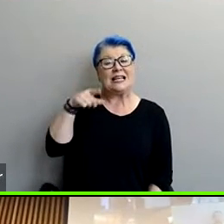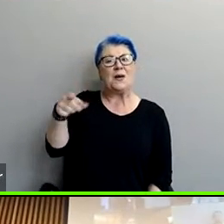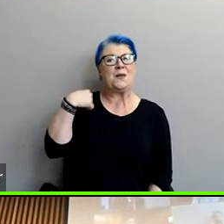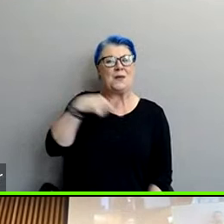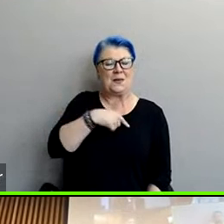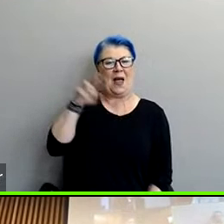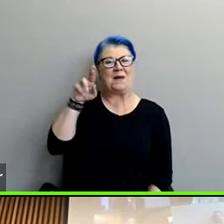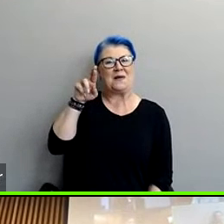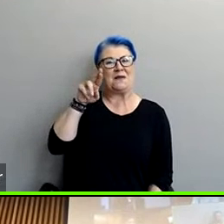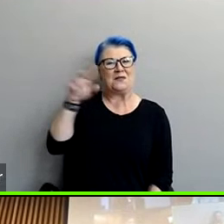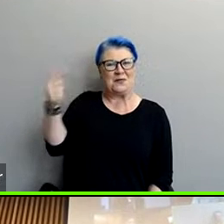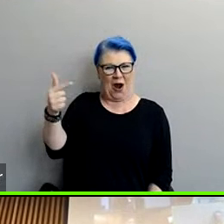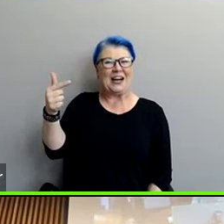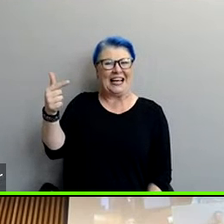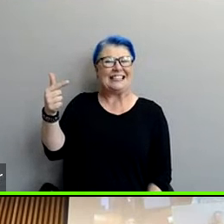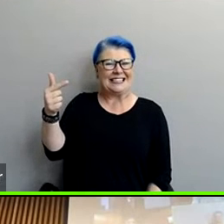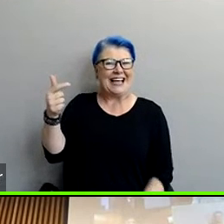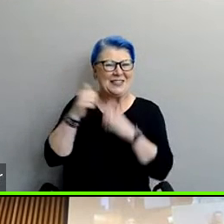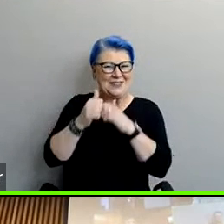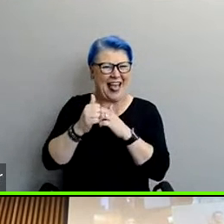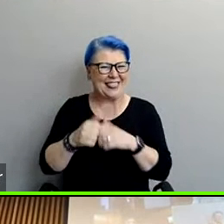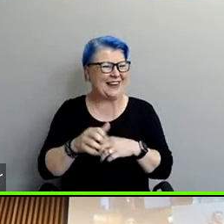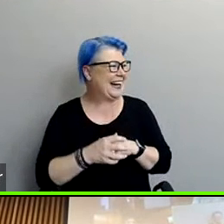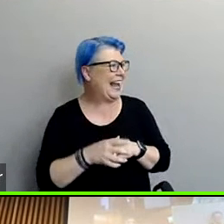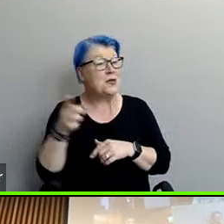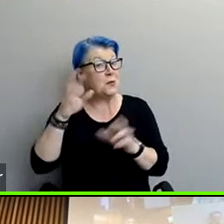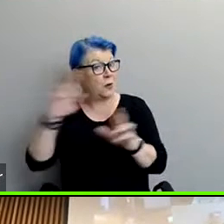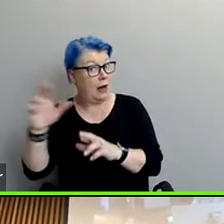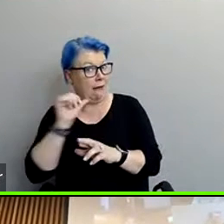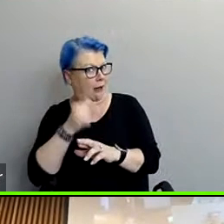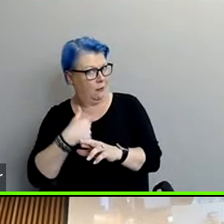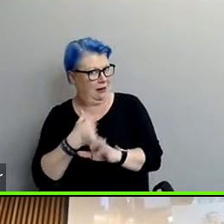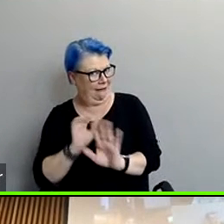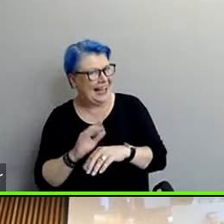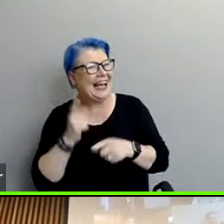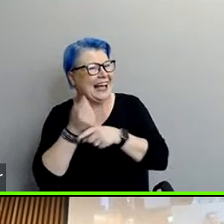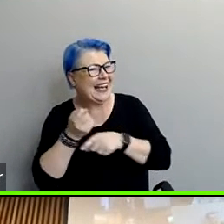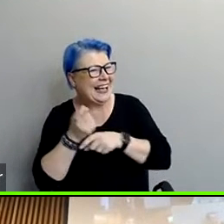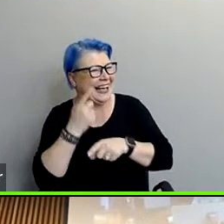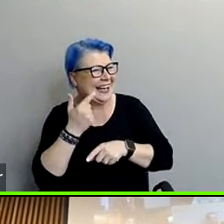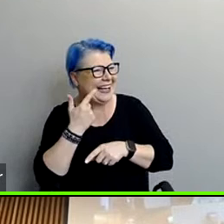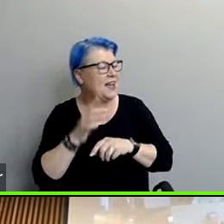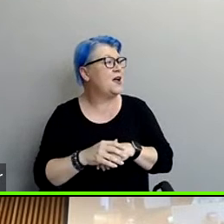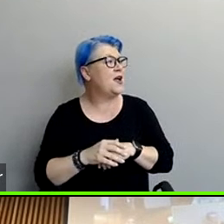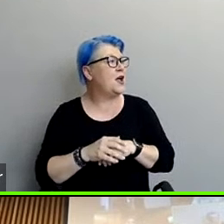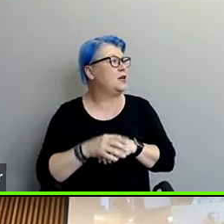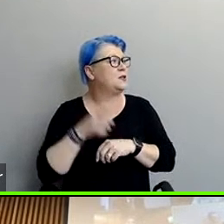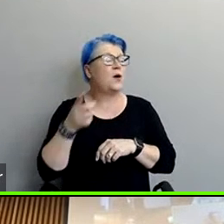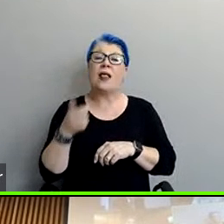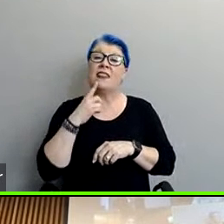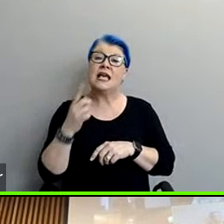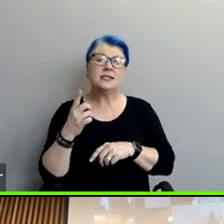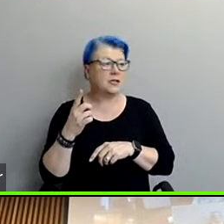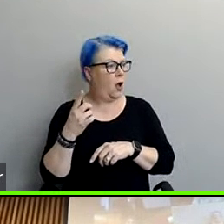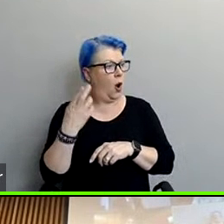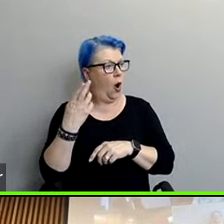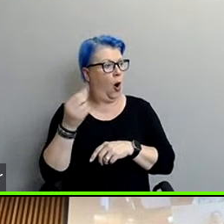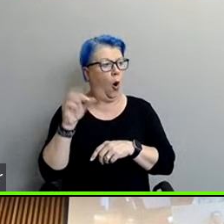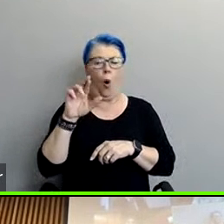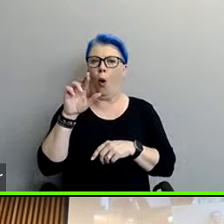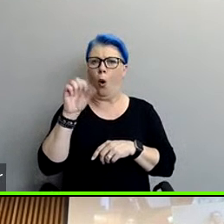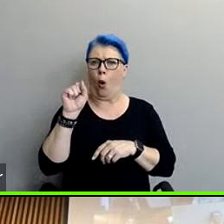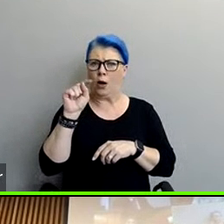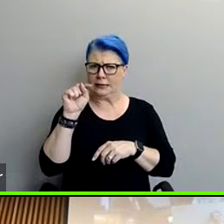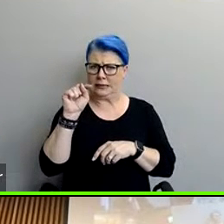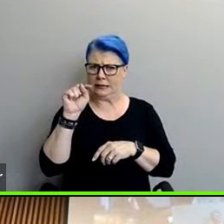I wasn't. And so, but it actually was a great opportunity for us to get together. But the Horseman Awards are given to people who do outstanding